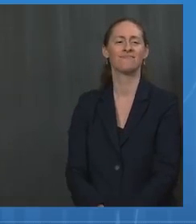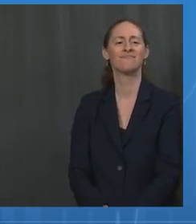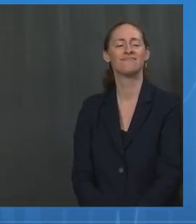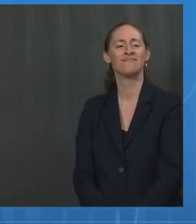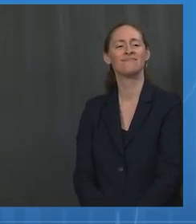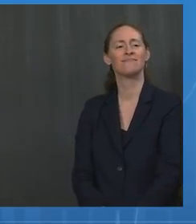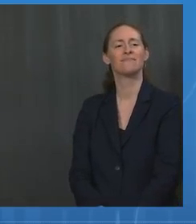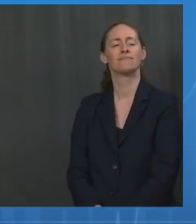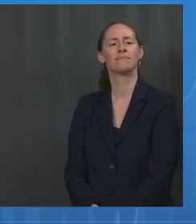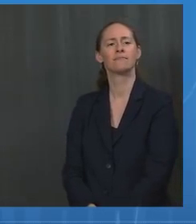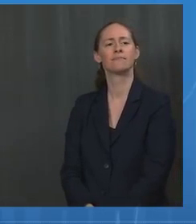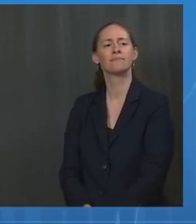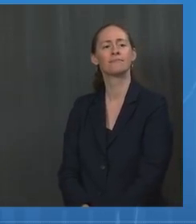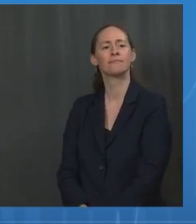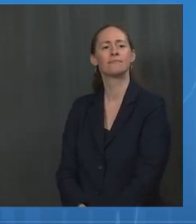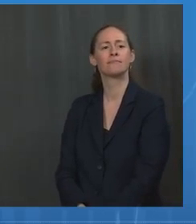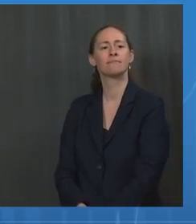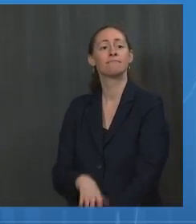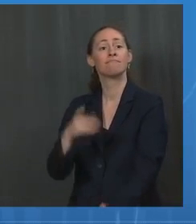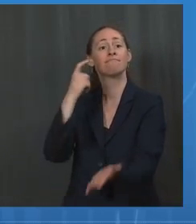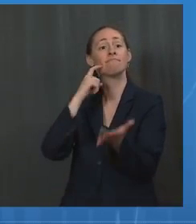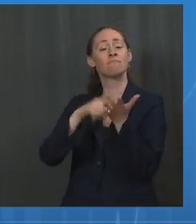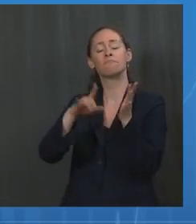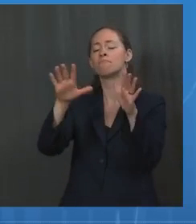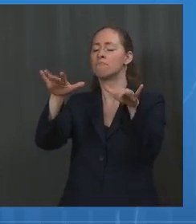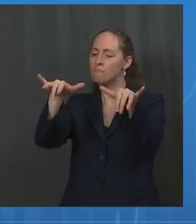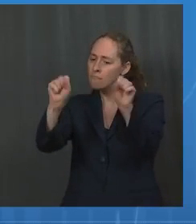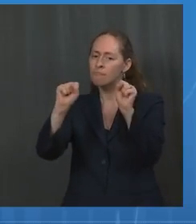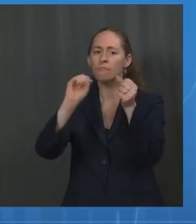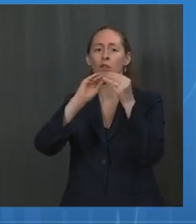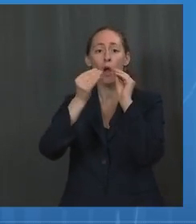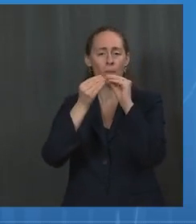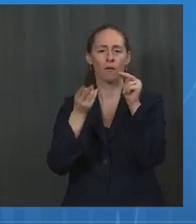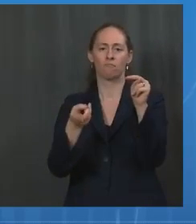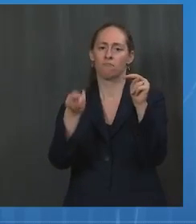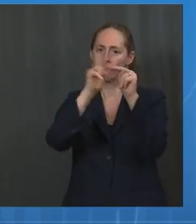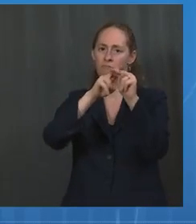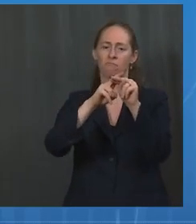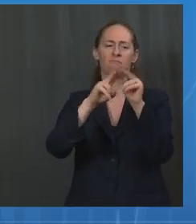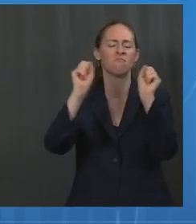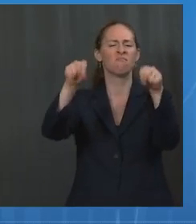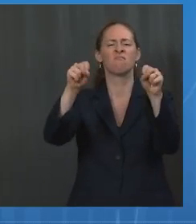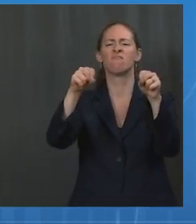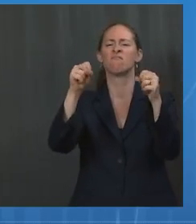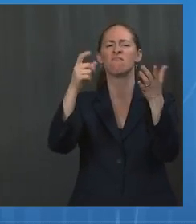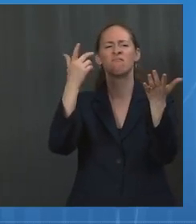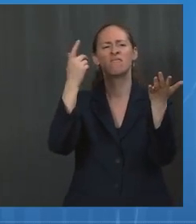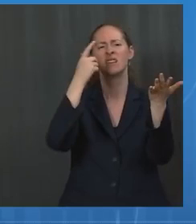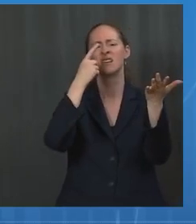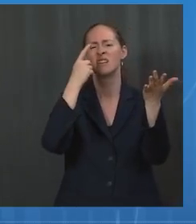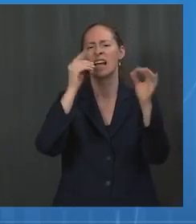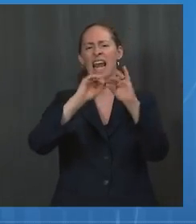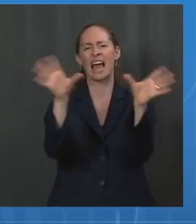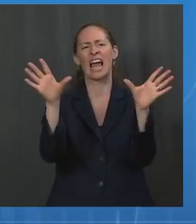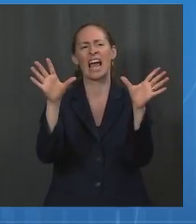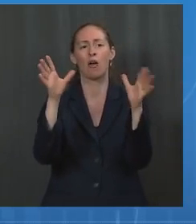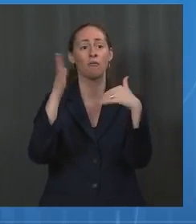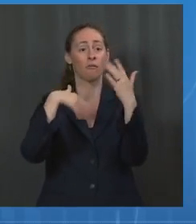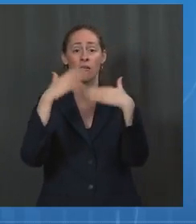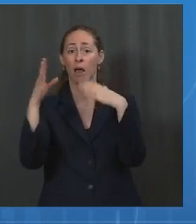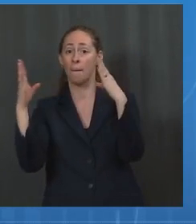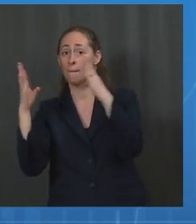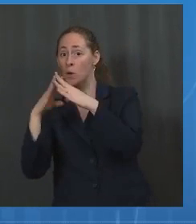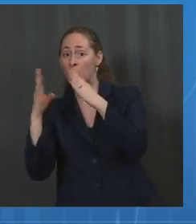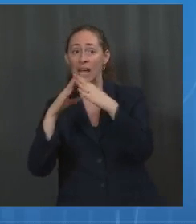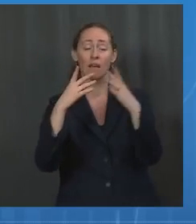is increasing in cases across the country and therefore increasing cases in hospitalizations of all age